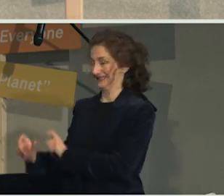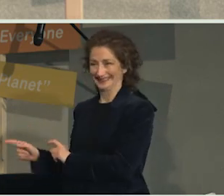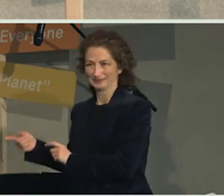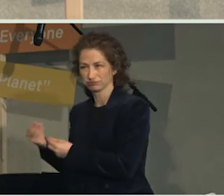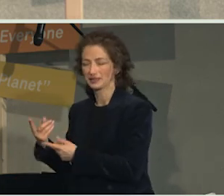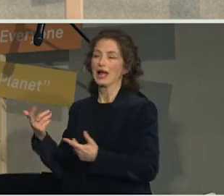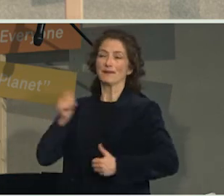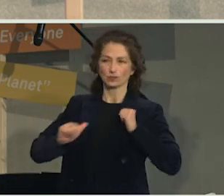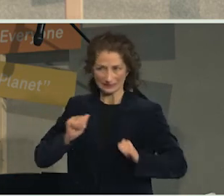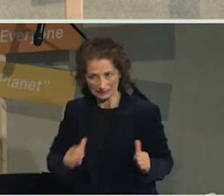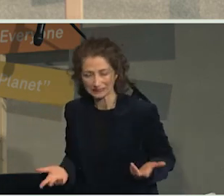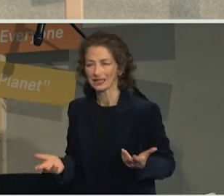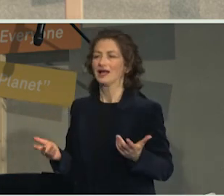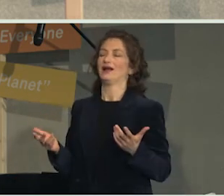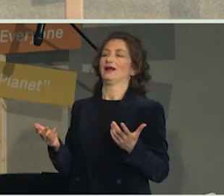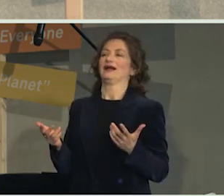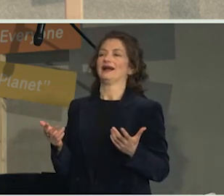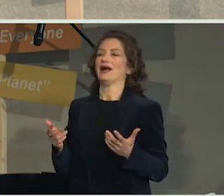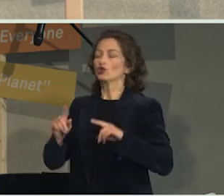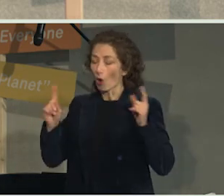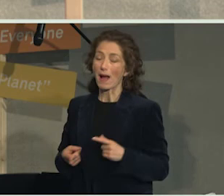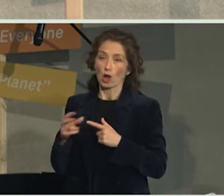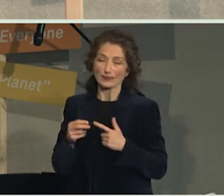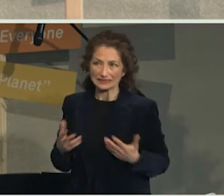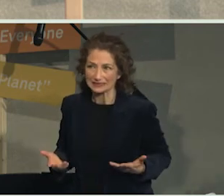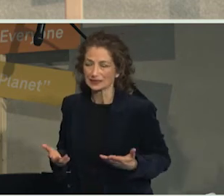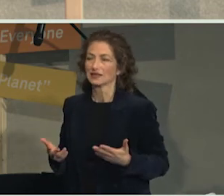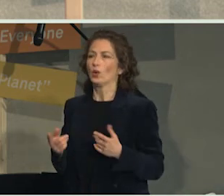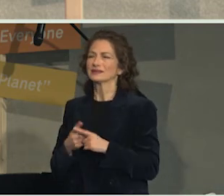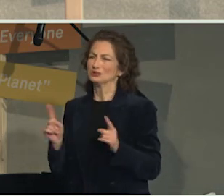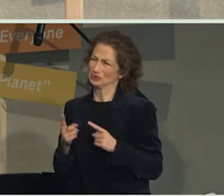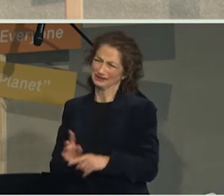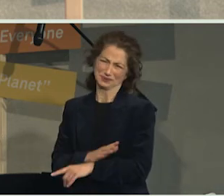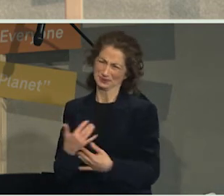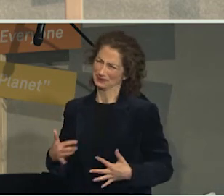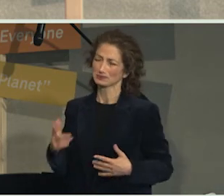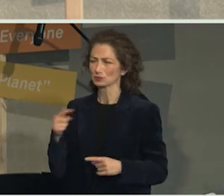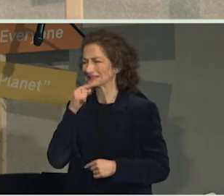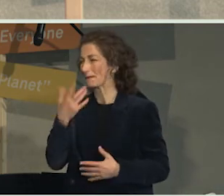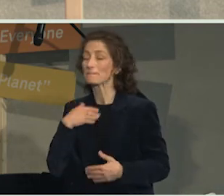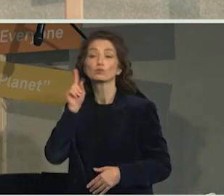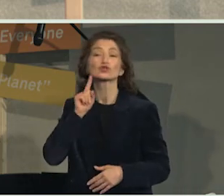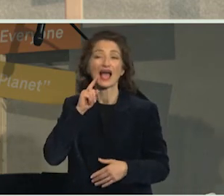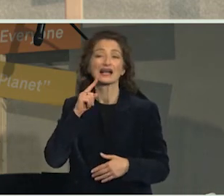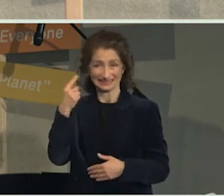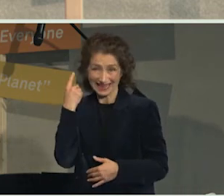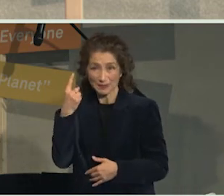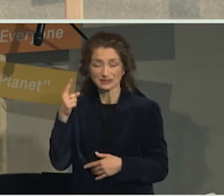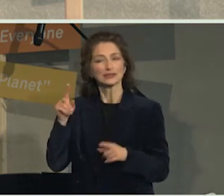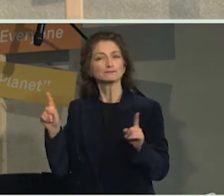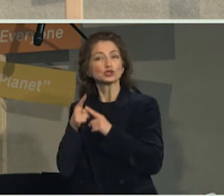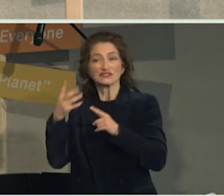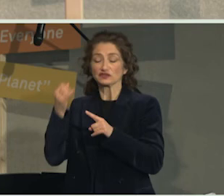performances, the comedy again, and the music. I have to tell you, my mother was a musician for 50